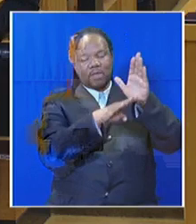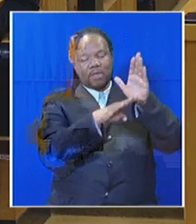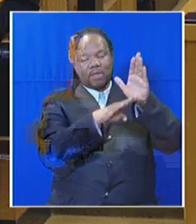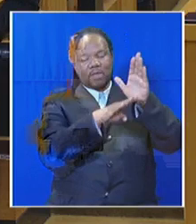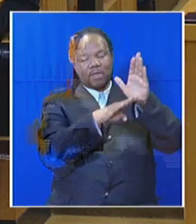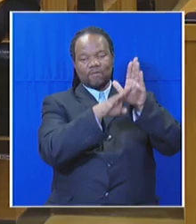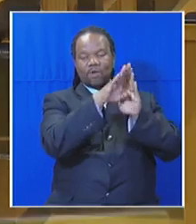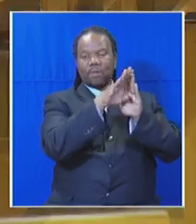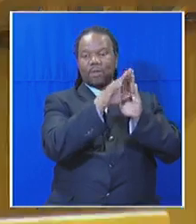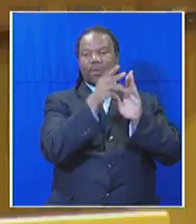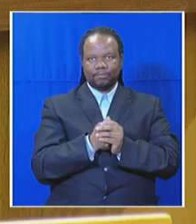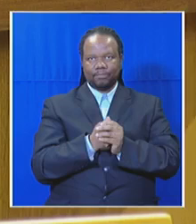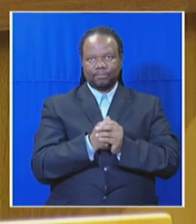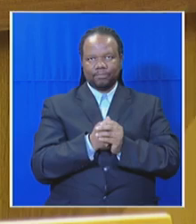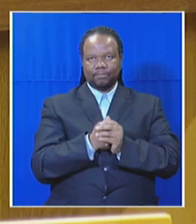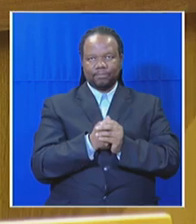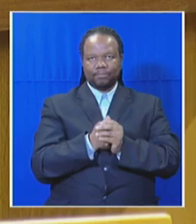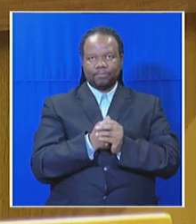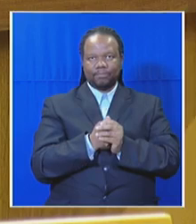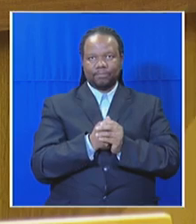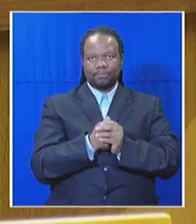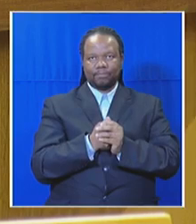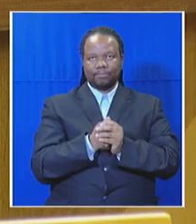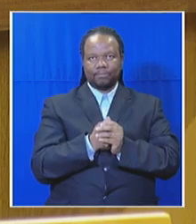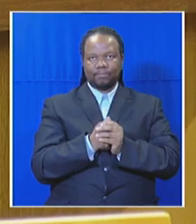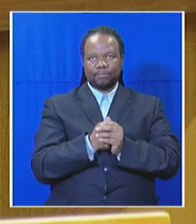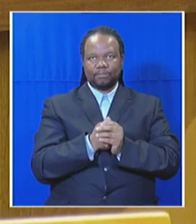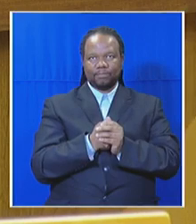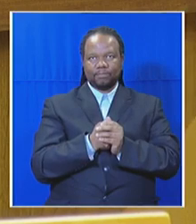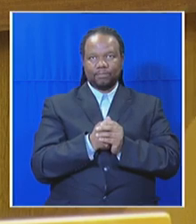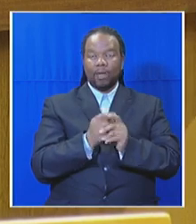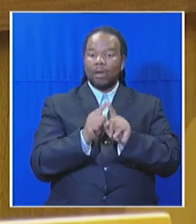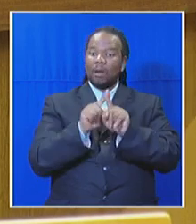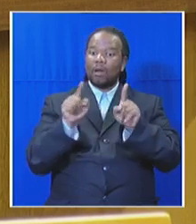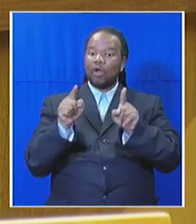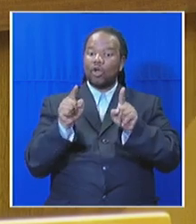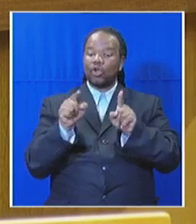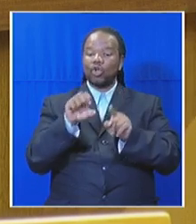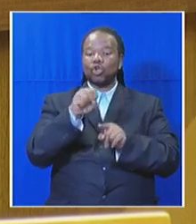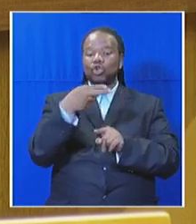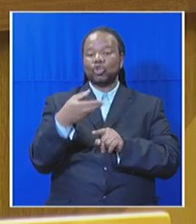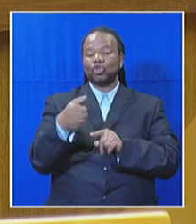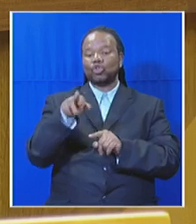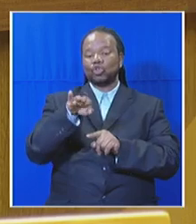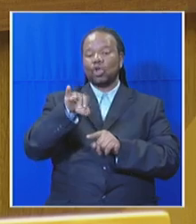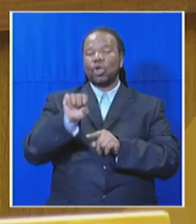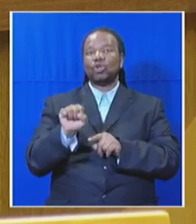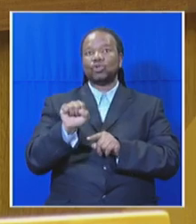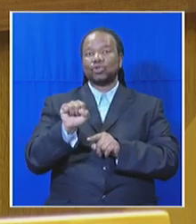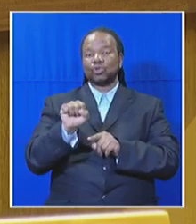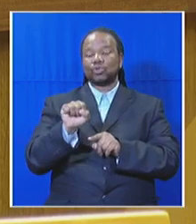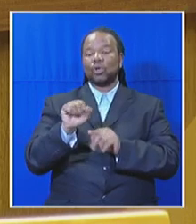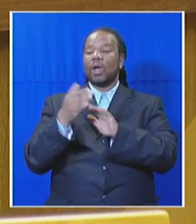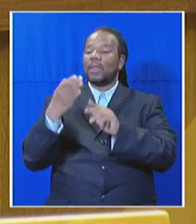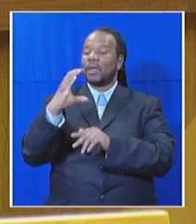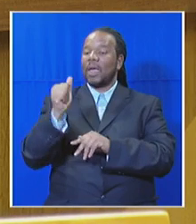compared to only of BRICS capital investment on the global markets